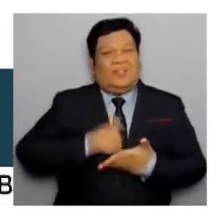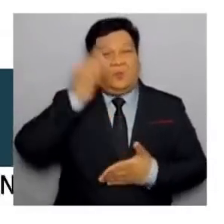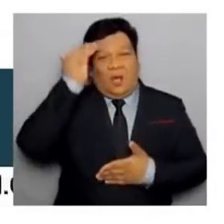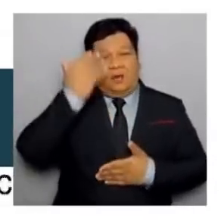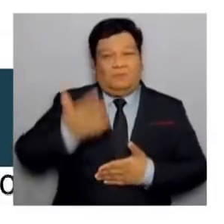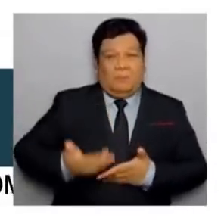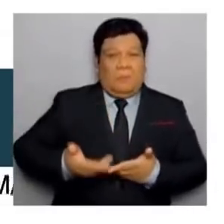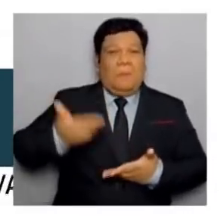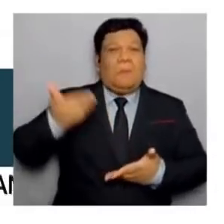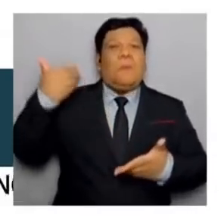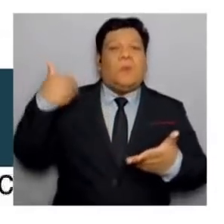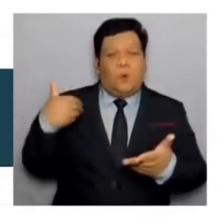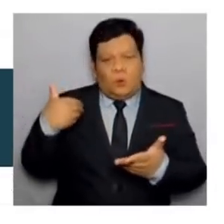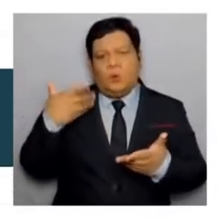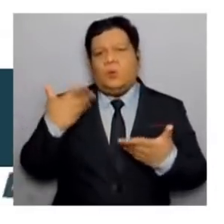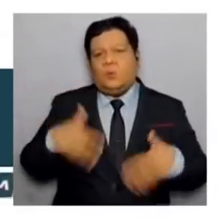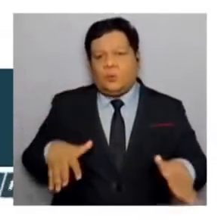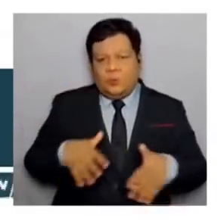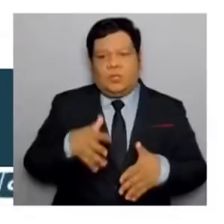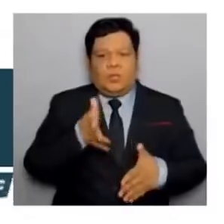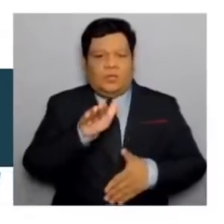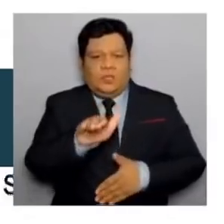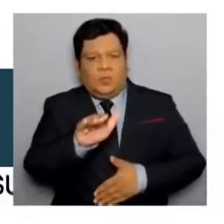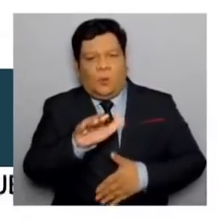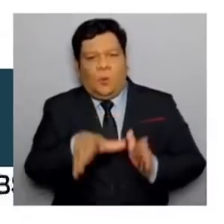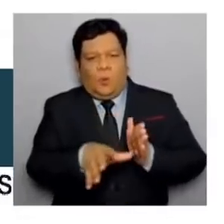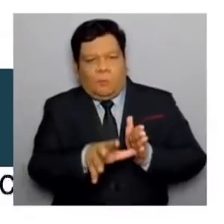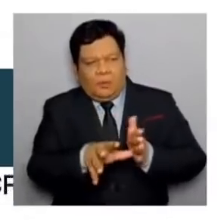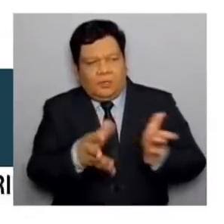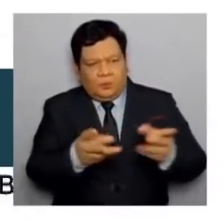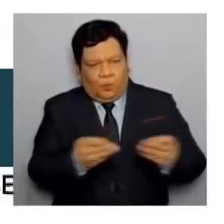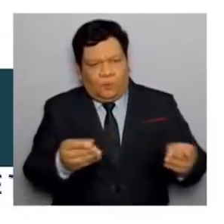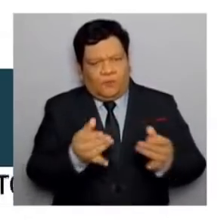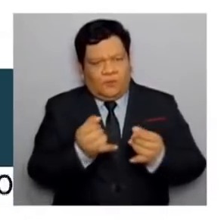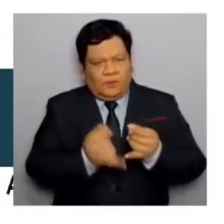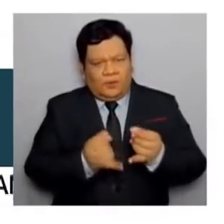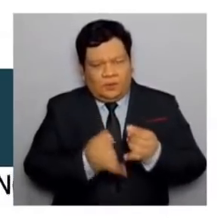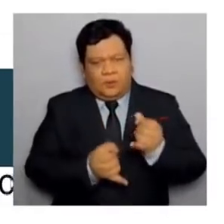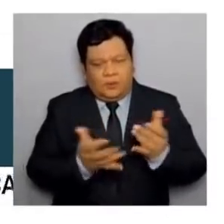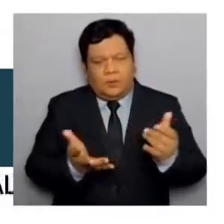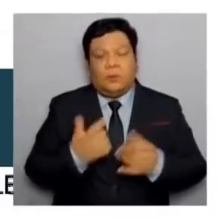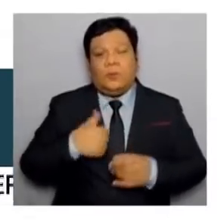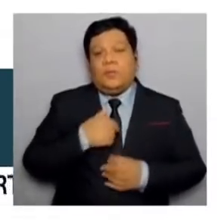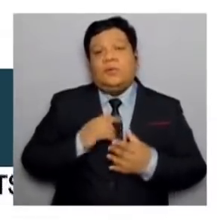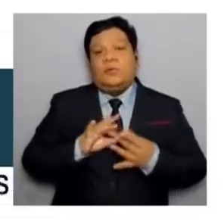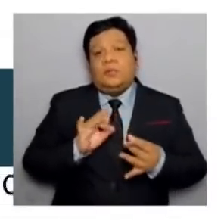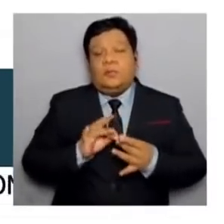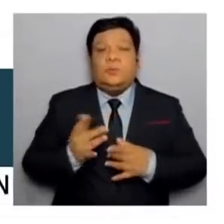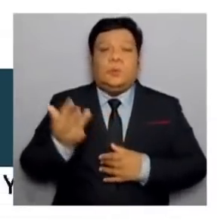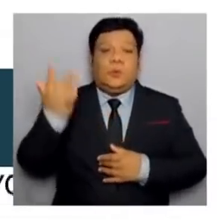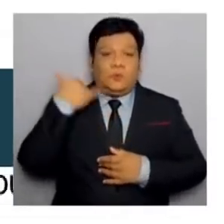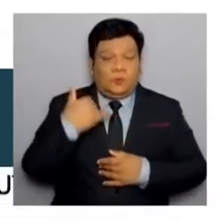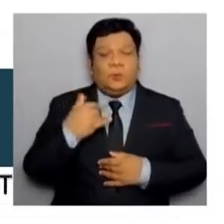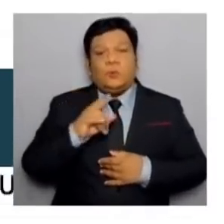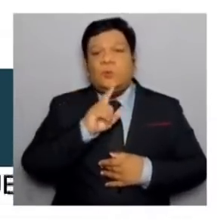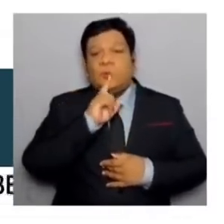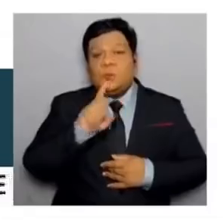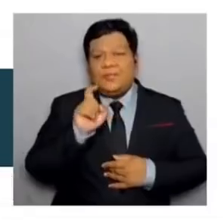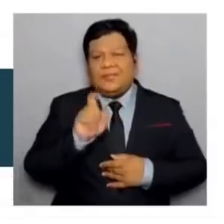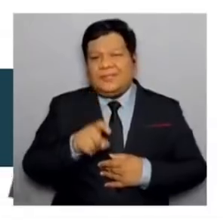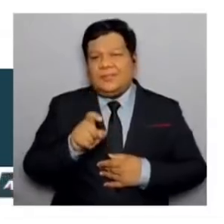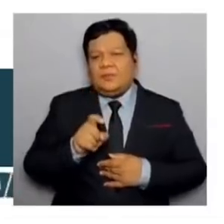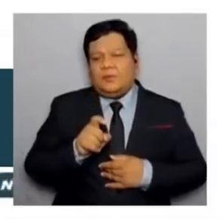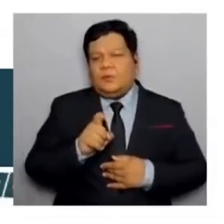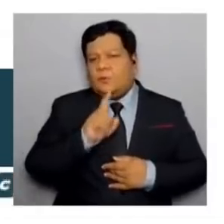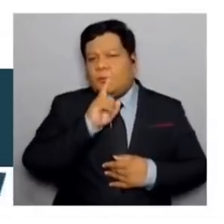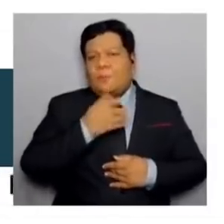dapat inakyat na to sa Korte Suprema before pa. And in fact, sinasabi namin noon pa na actually advantages on the